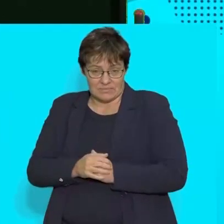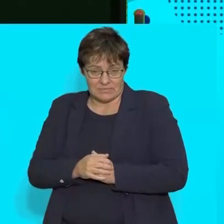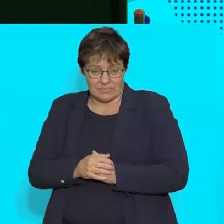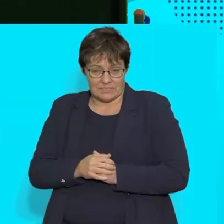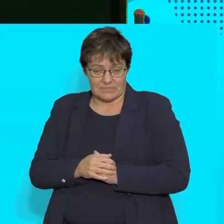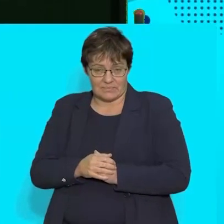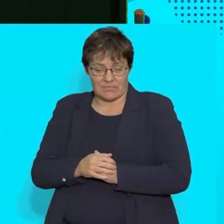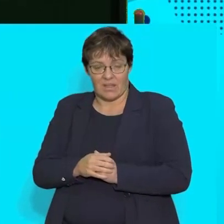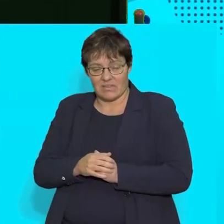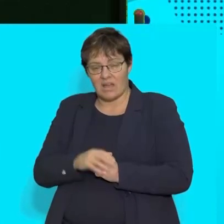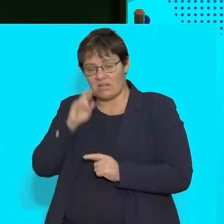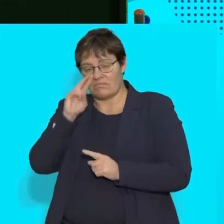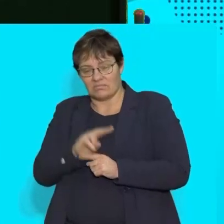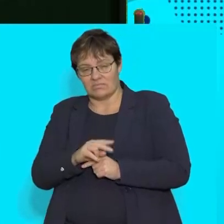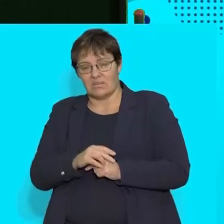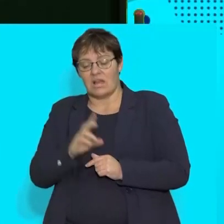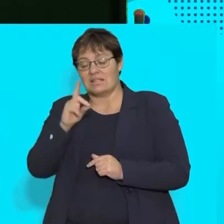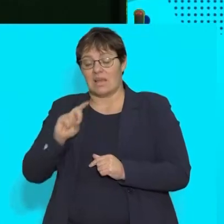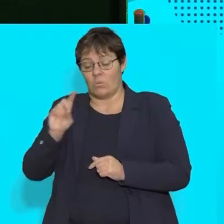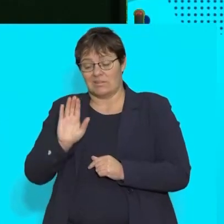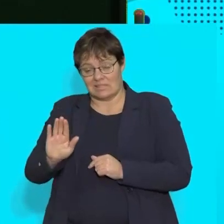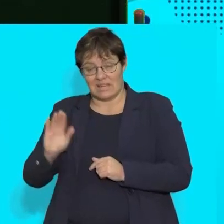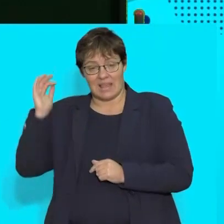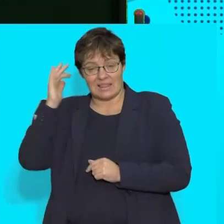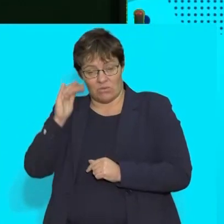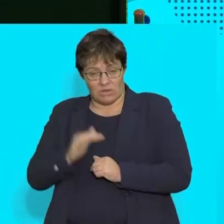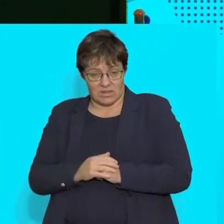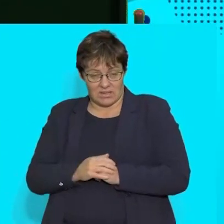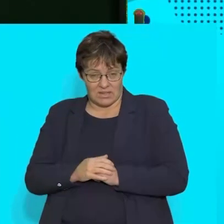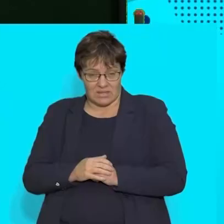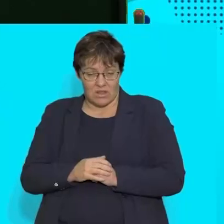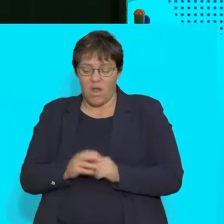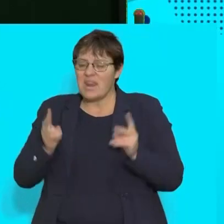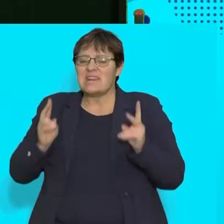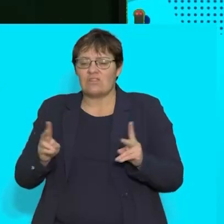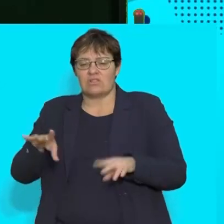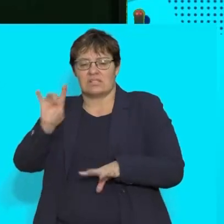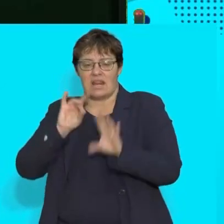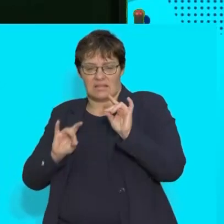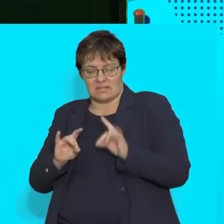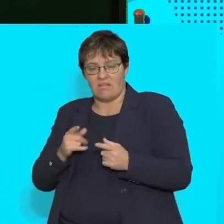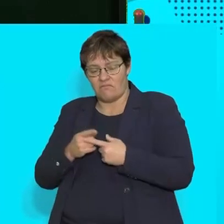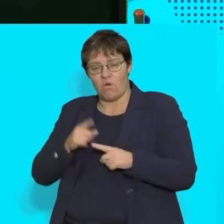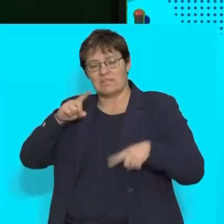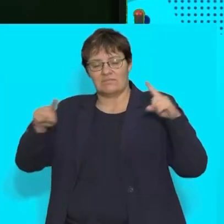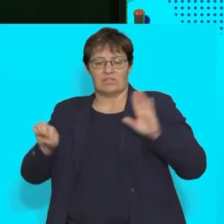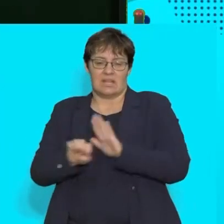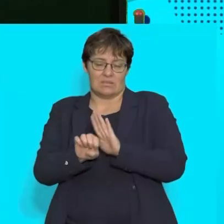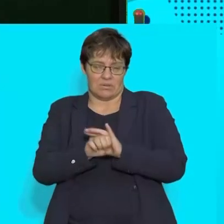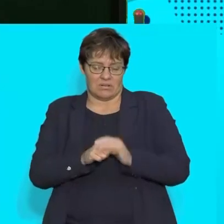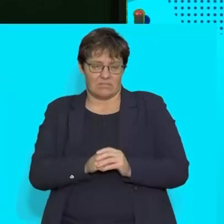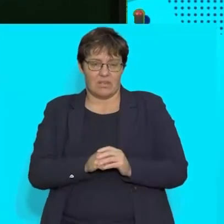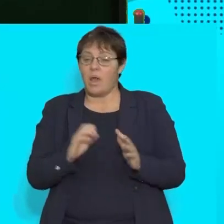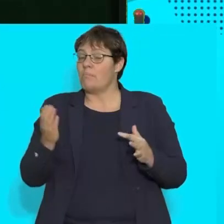was an overview of Darwin's theory of natural selection, trying to unpack that in relation to different examples. Let's have a